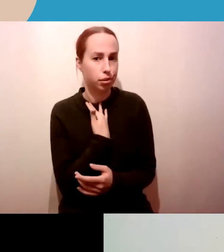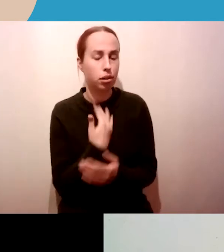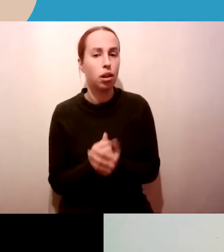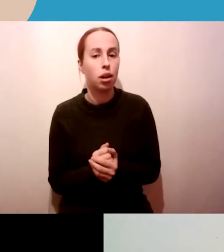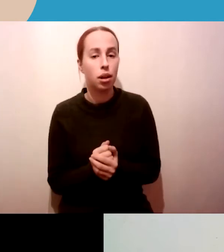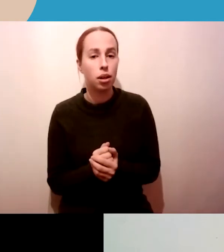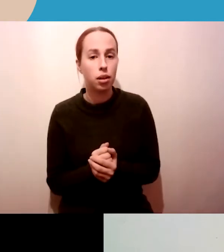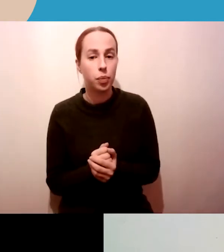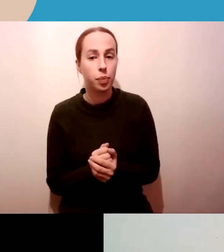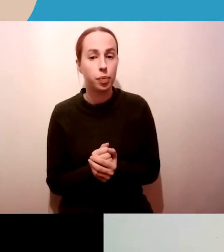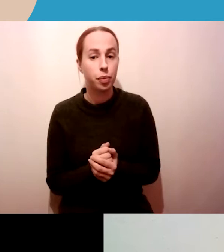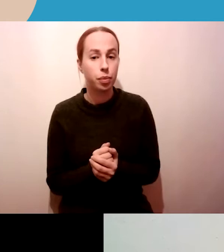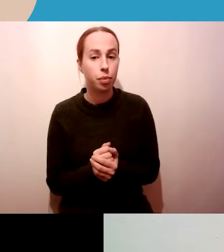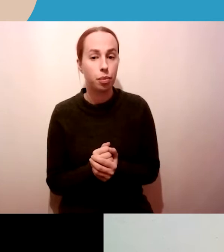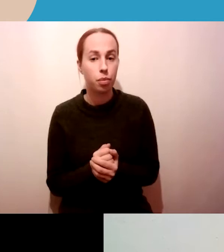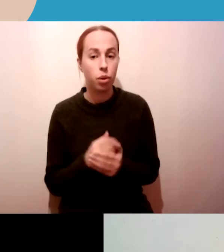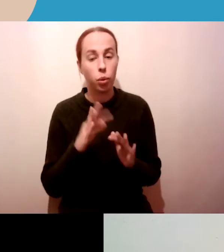I was impressed